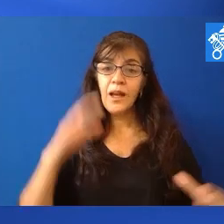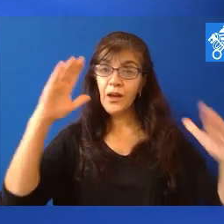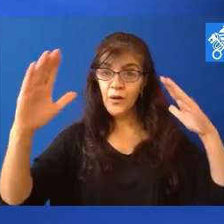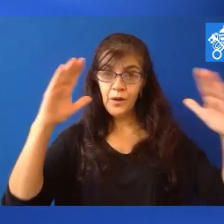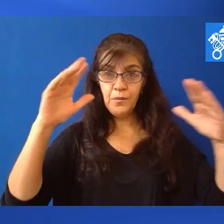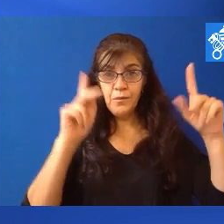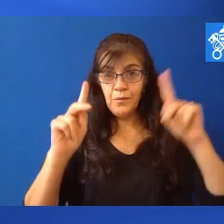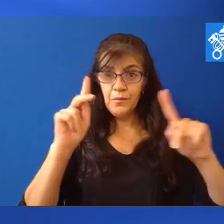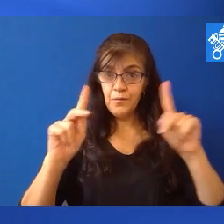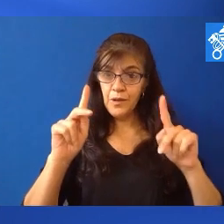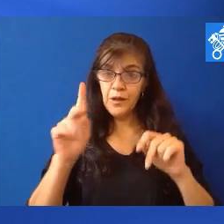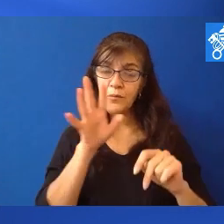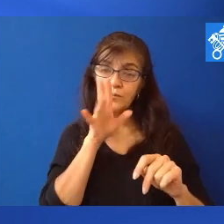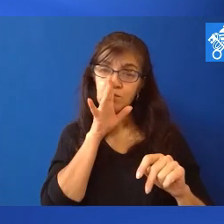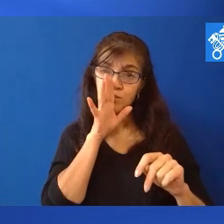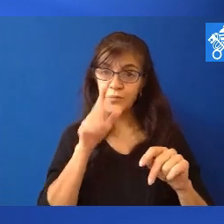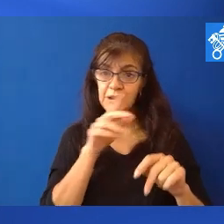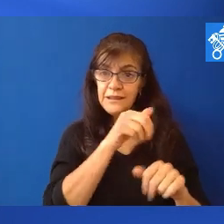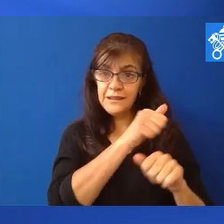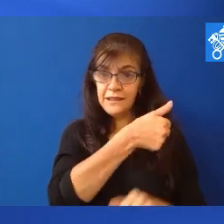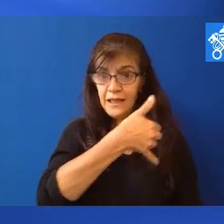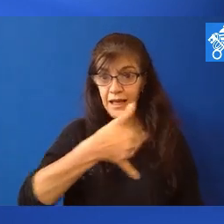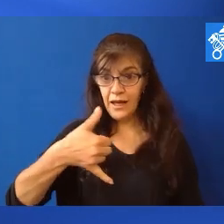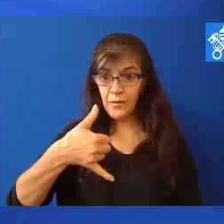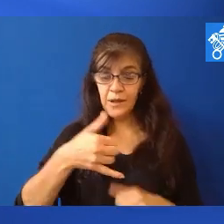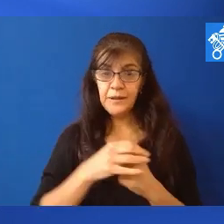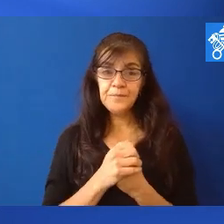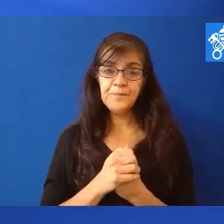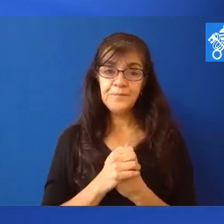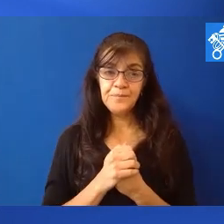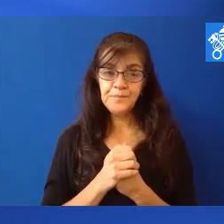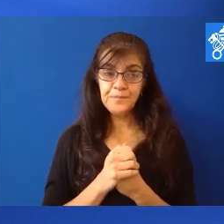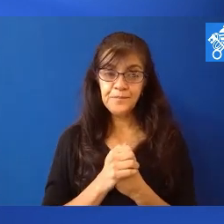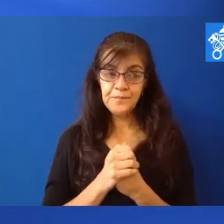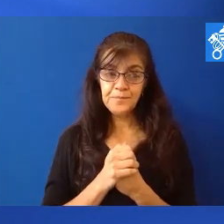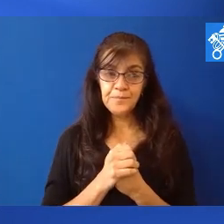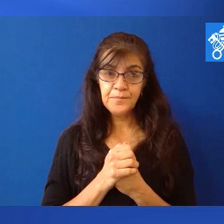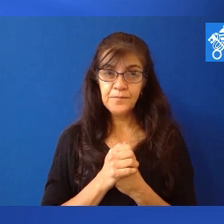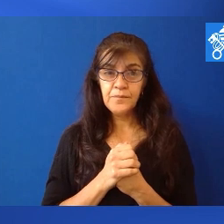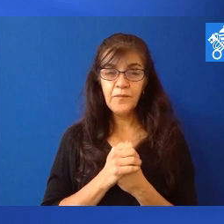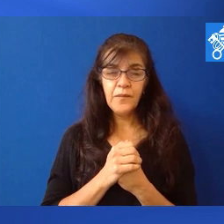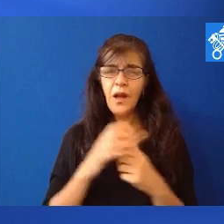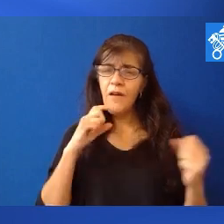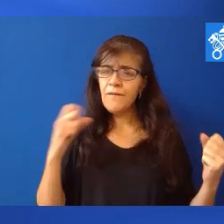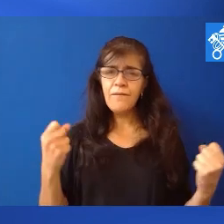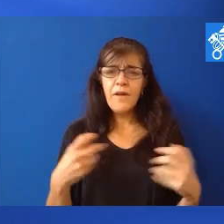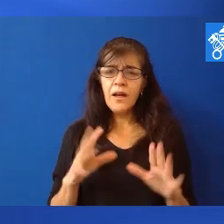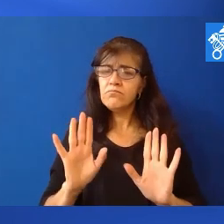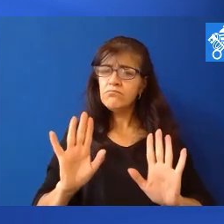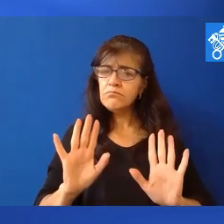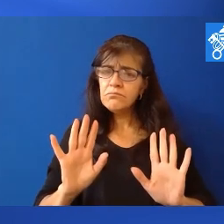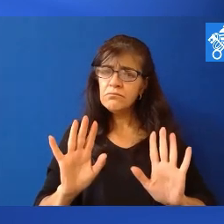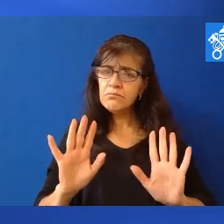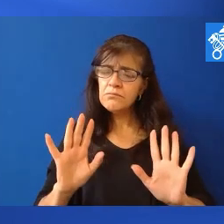I greet the Arabic speaking faithful. We should not be afraid